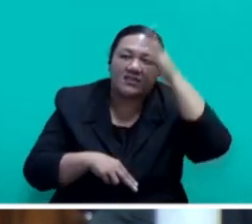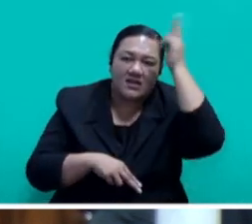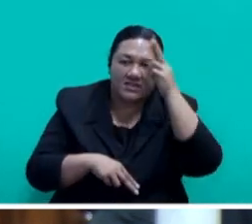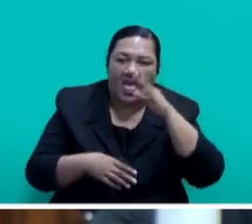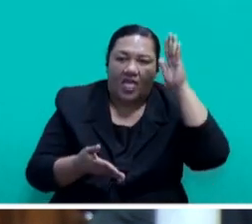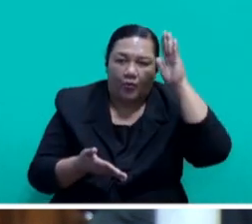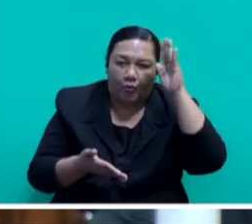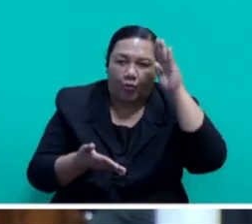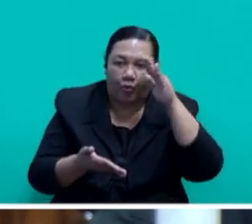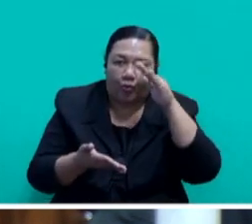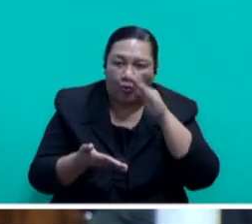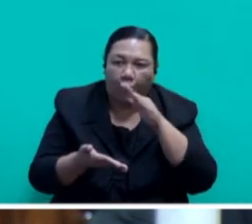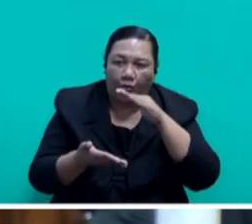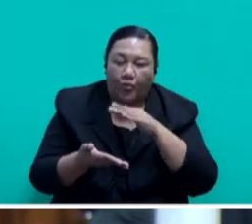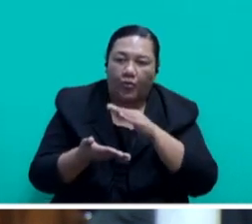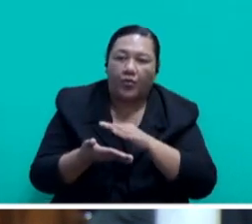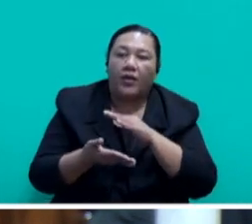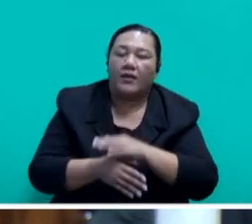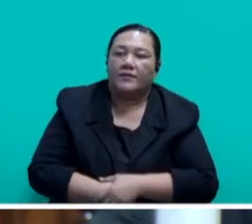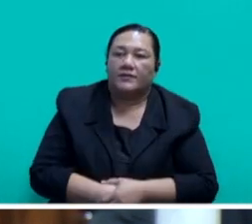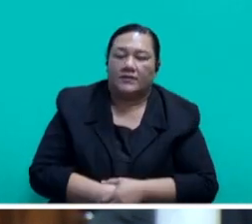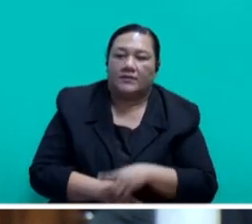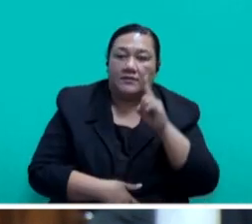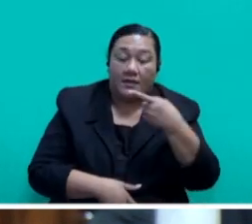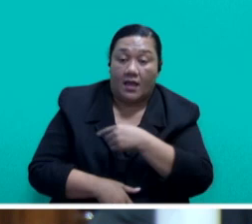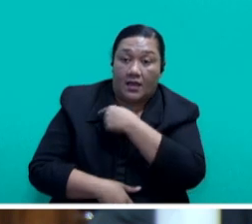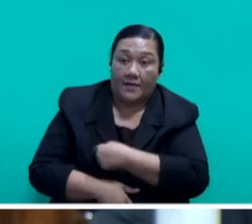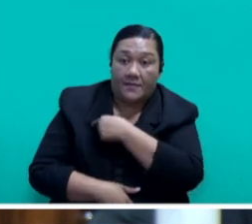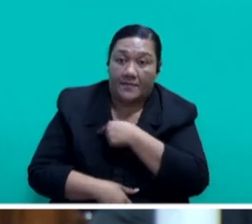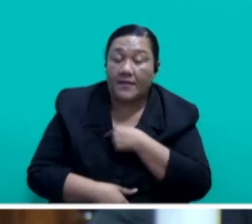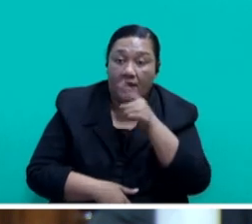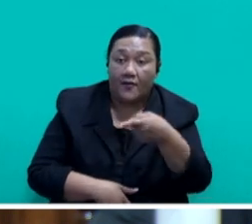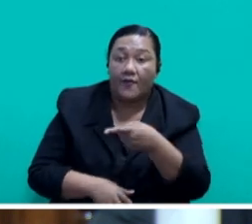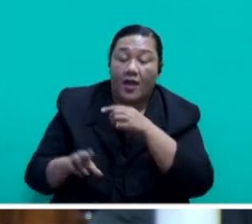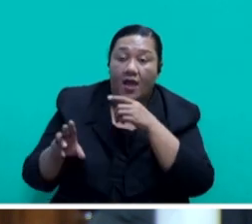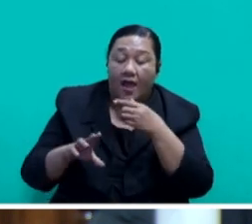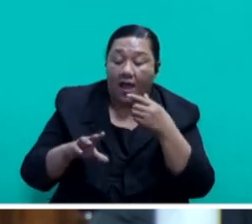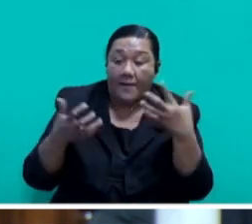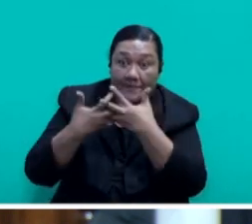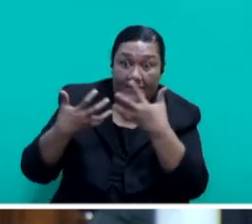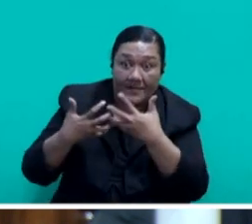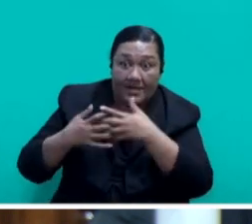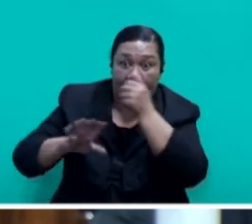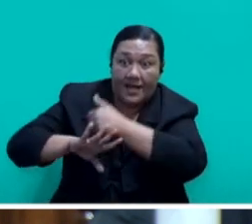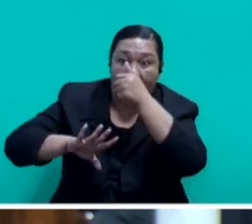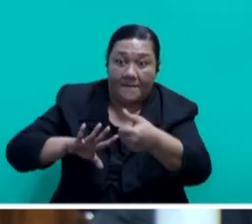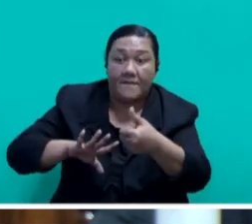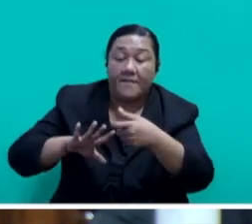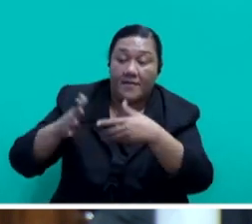further. In line with coalition government's commitment to streamline process and improve ease of doing business, we are